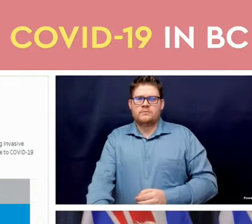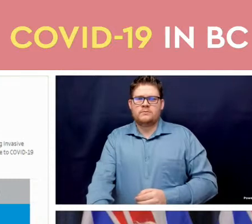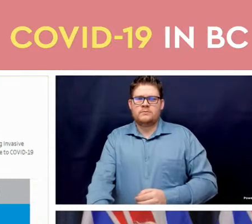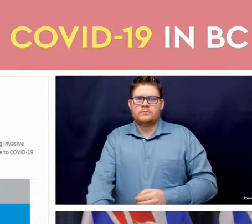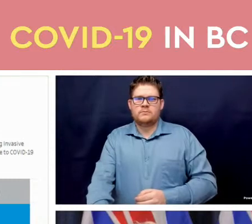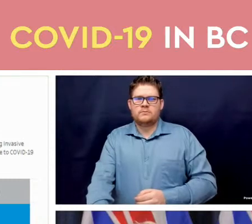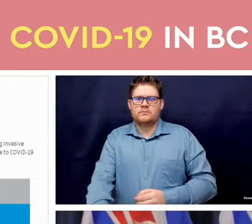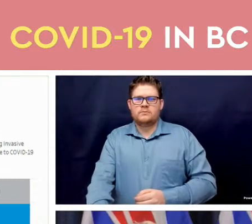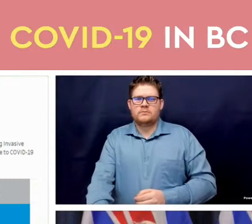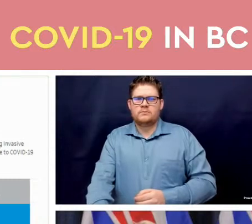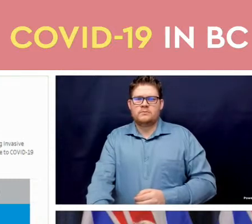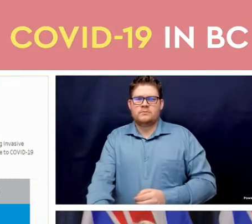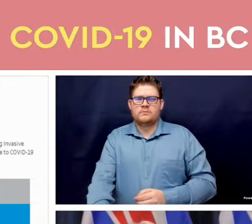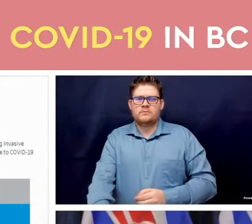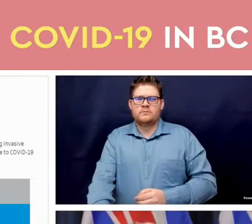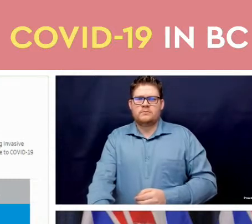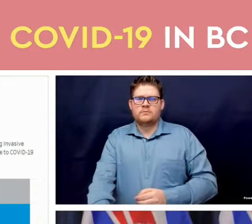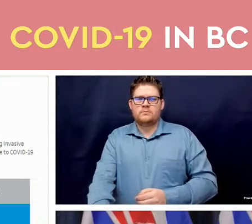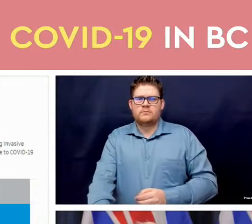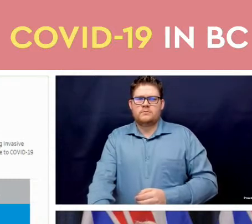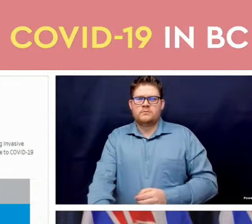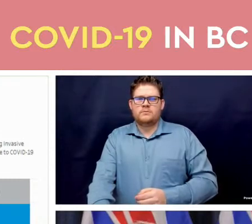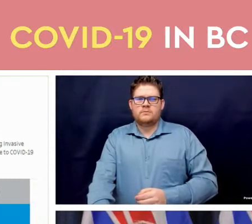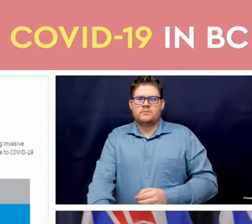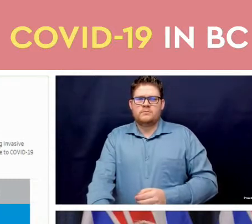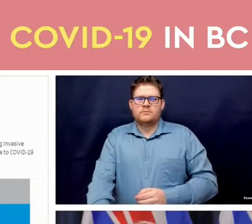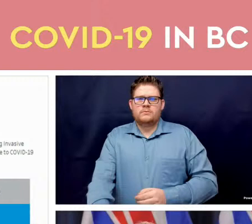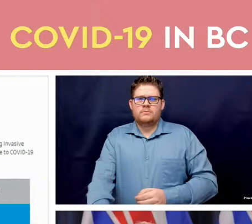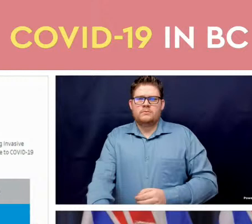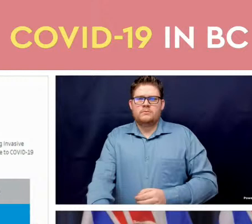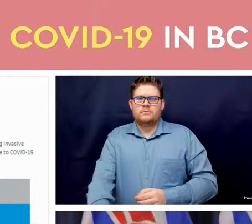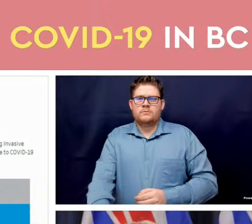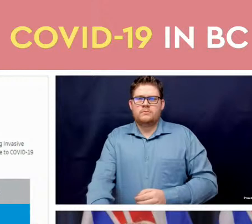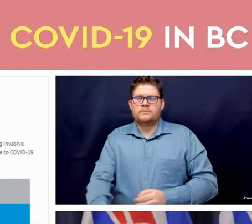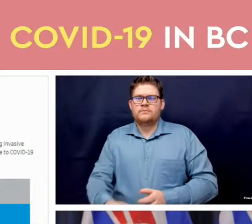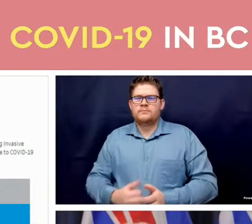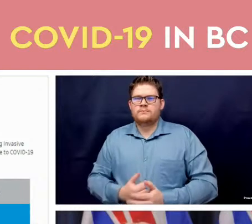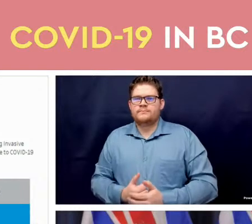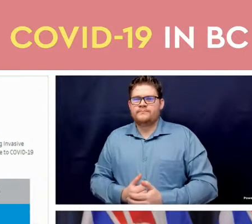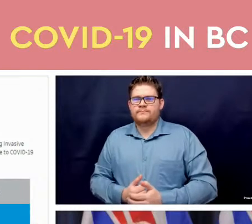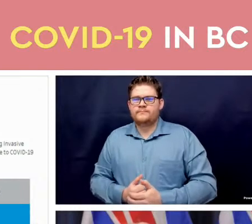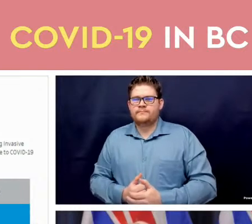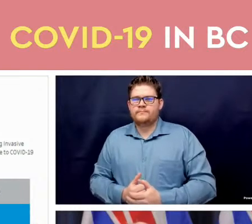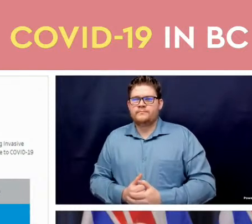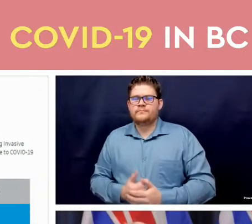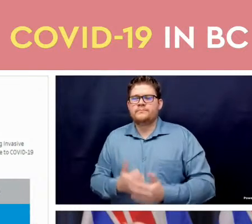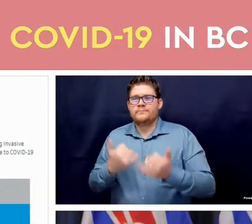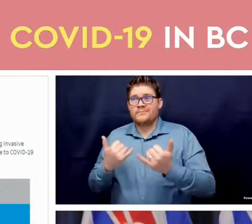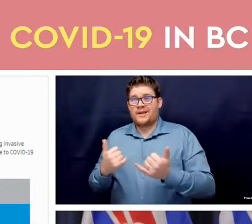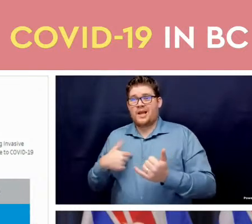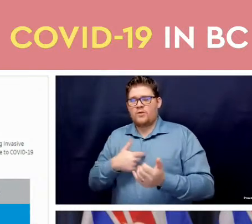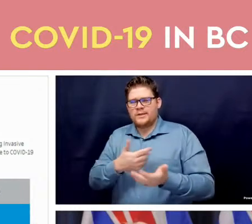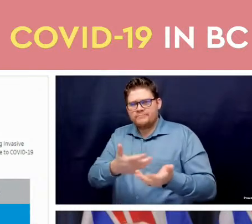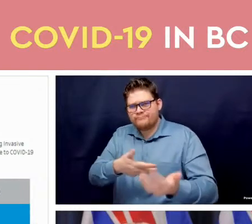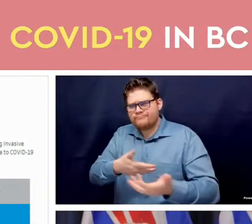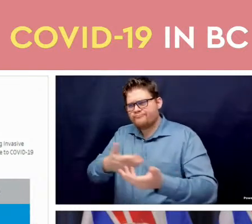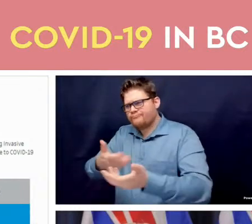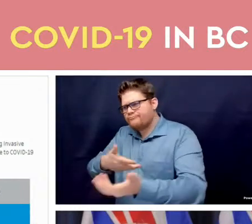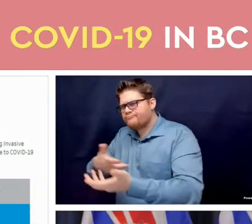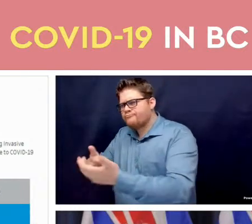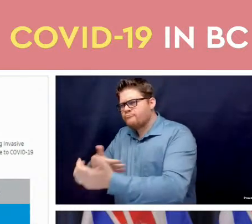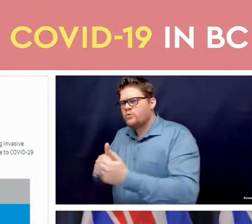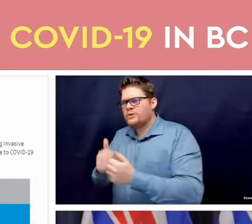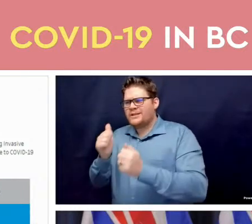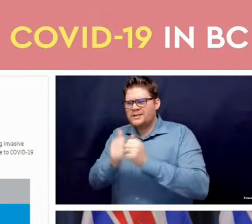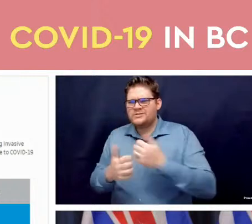what we might be seeing in other places. And we have been working with each health authority, and it probably is about the same in each health